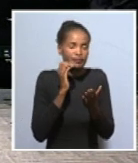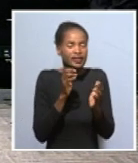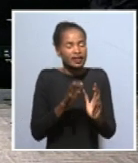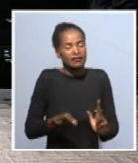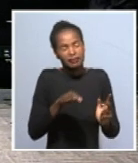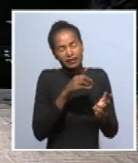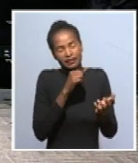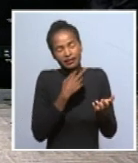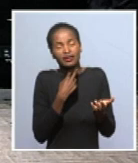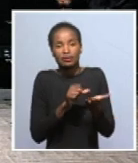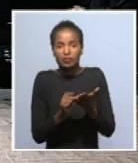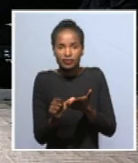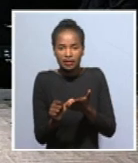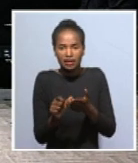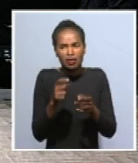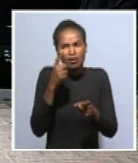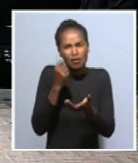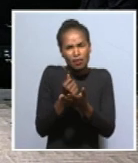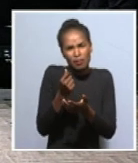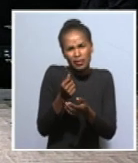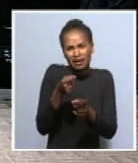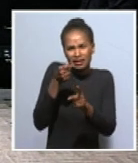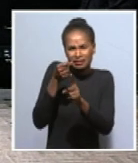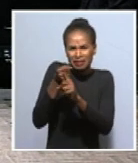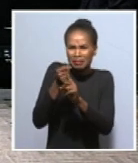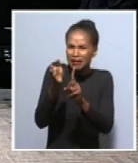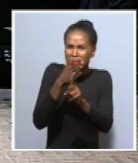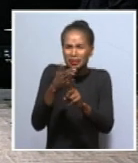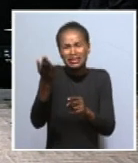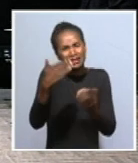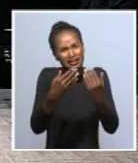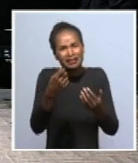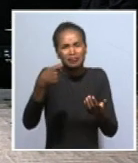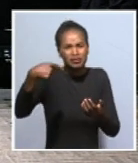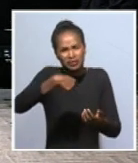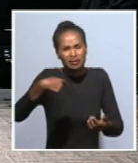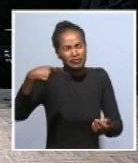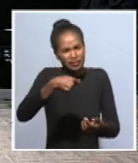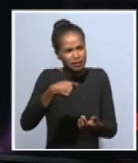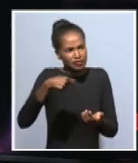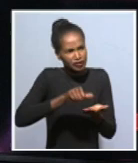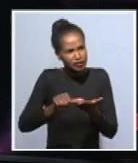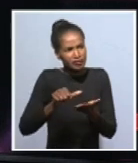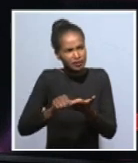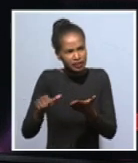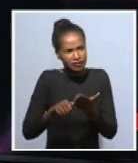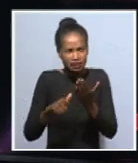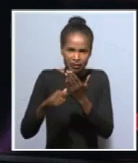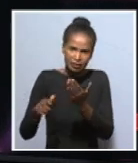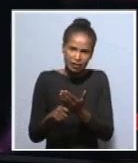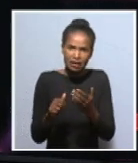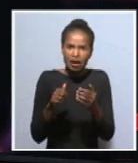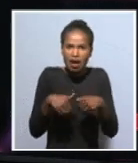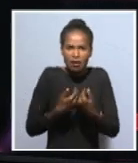experienced by the bank prior to the advent of COVID-19. Yeah, so I think the starting point really